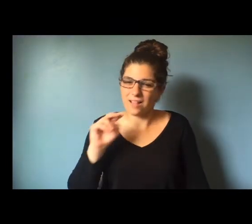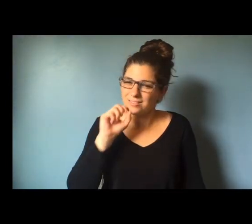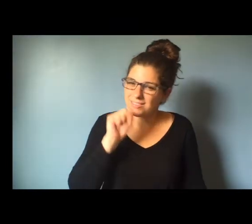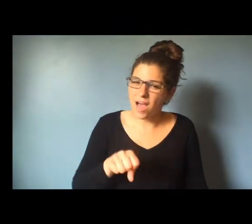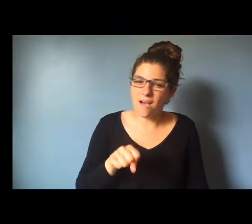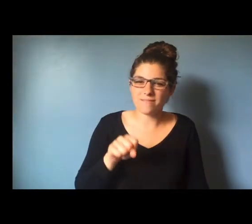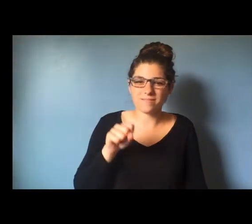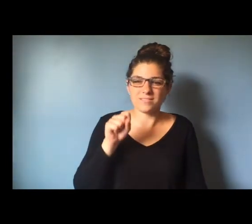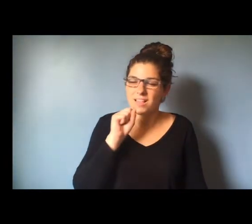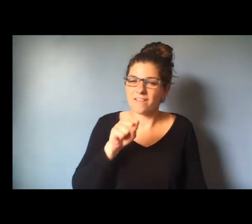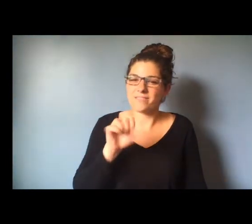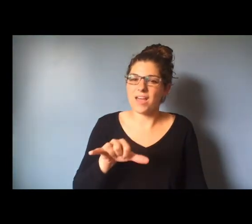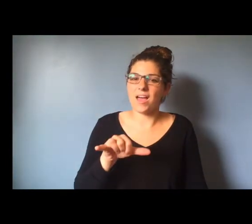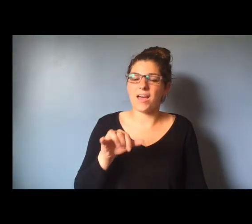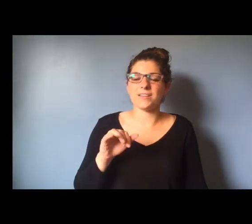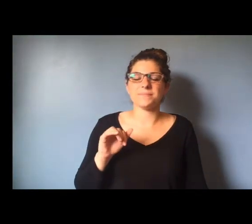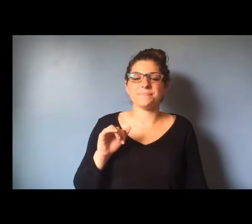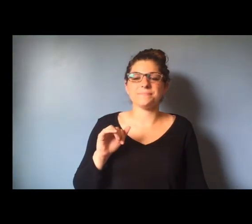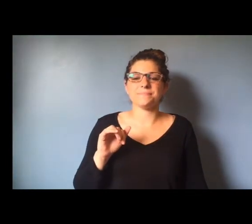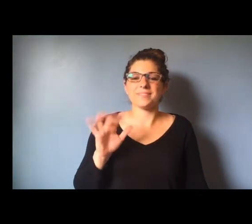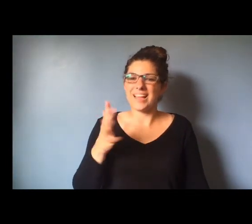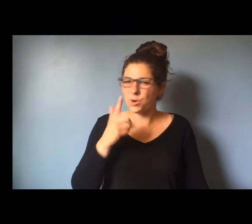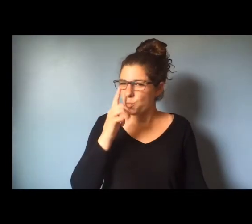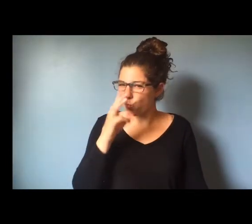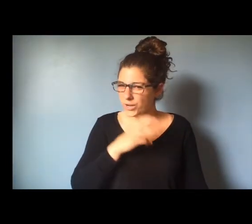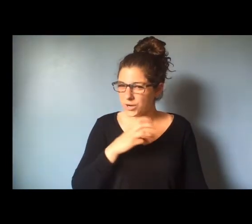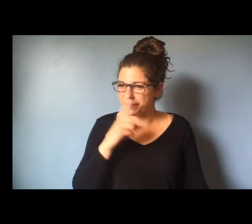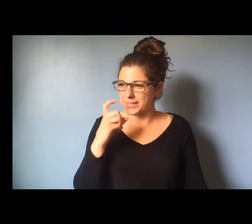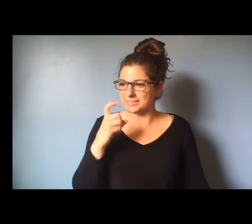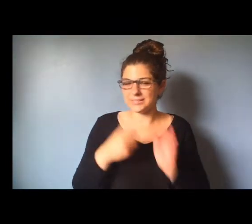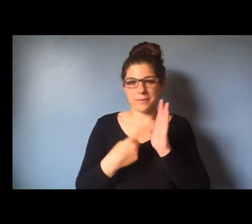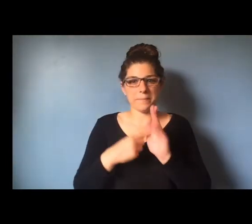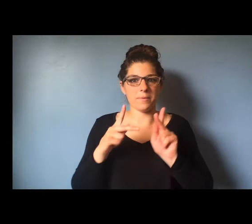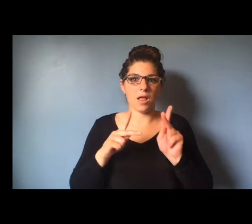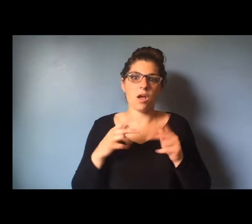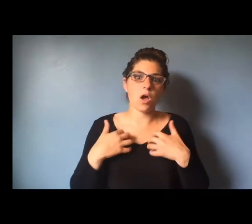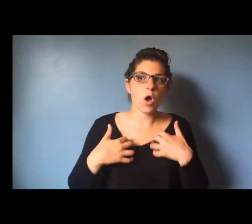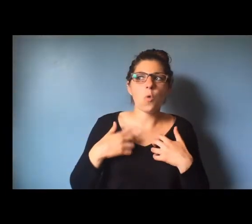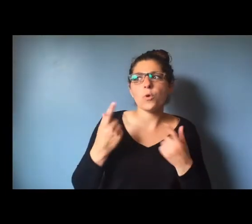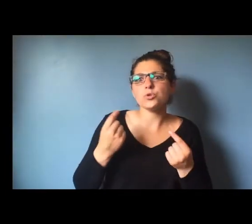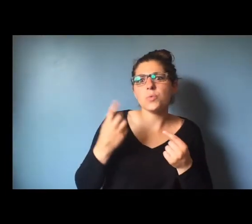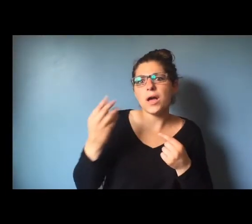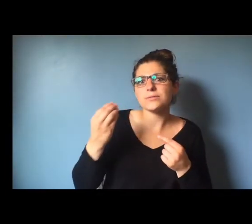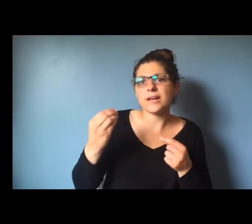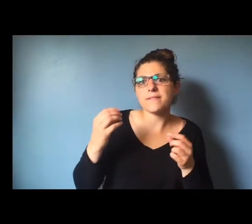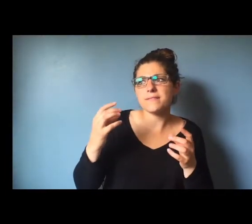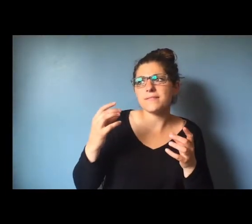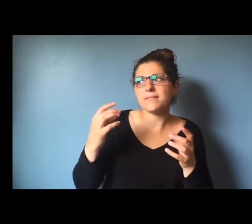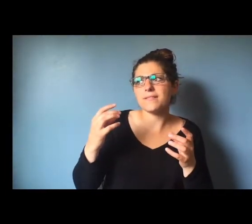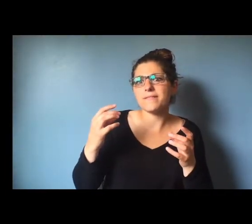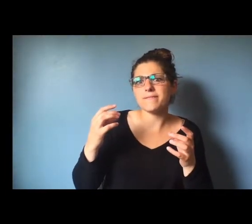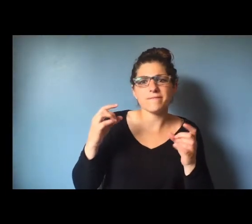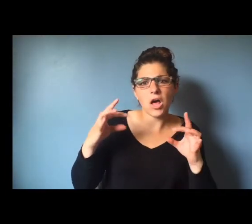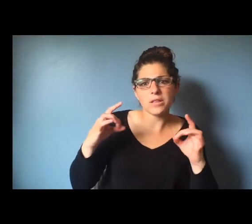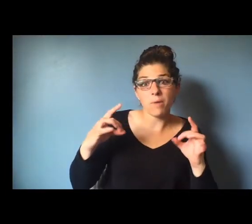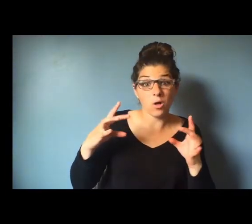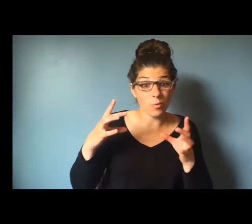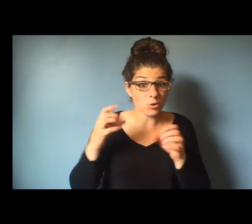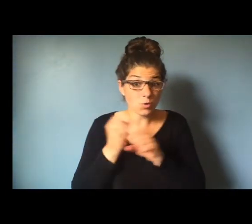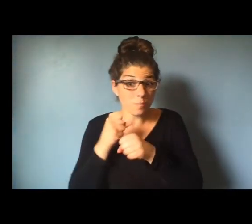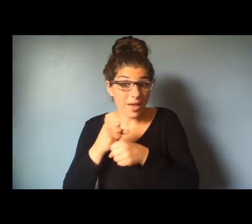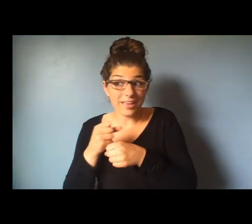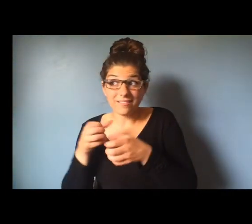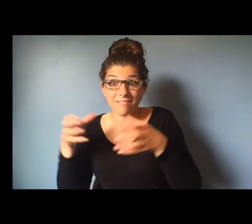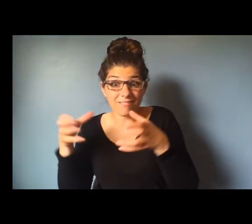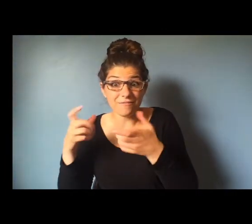And it kind of like, it's kind of weird because sometimes, you know, people are like, what do you do outside of volleyball? But then, you know, you create this little life of volleyball outside of